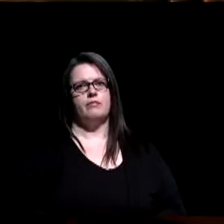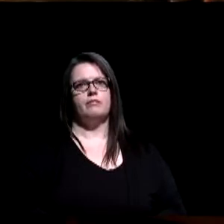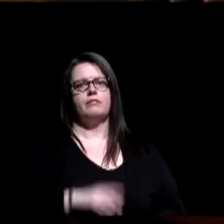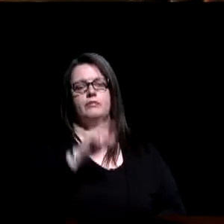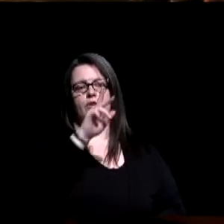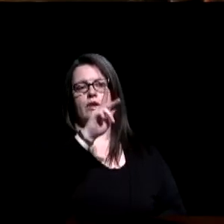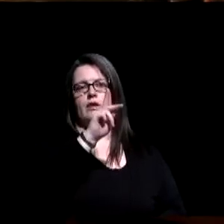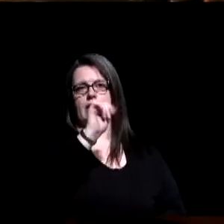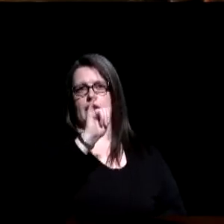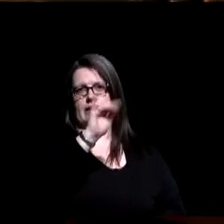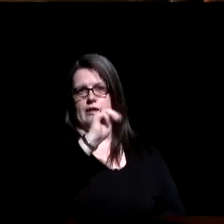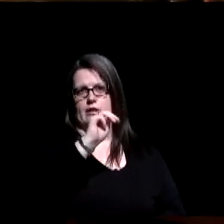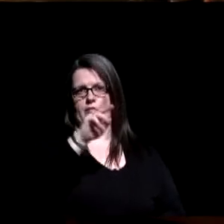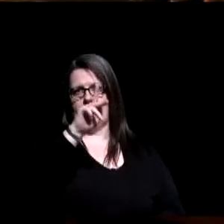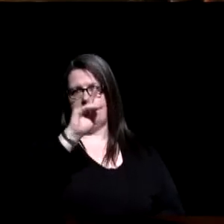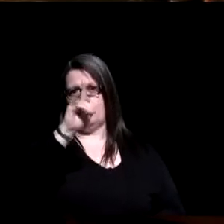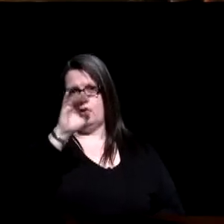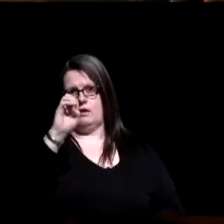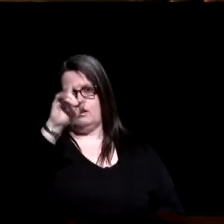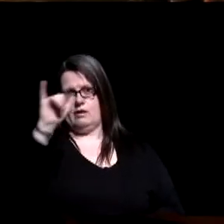Kim Kiley.